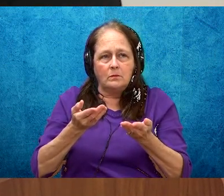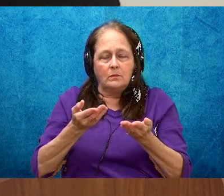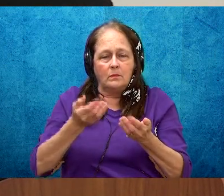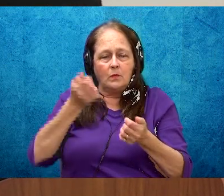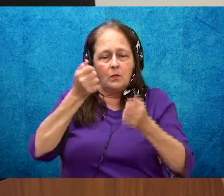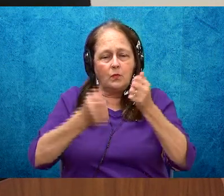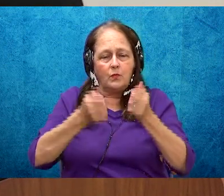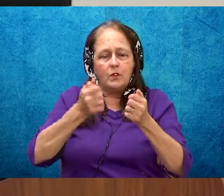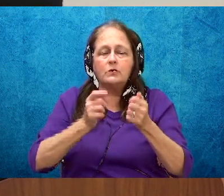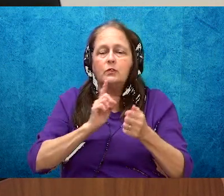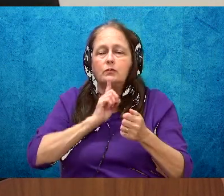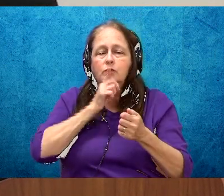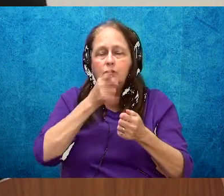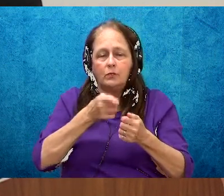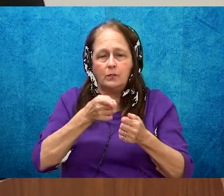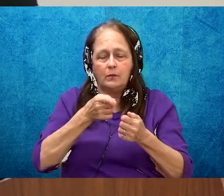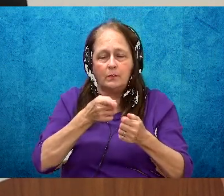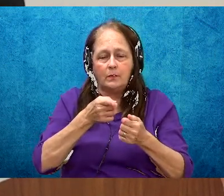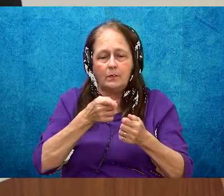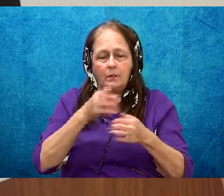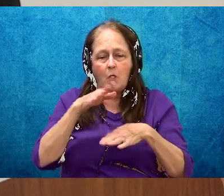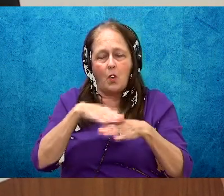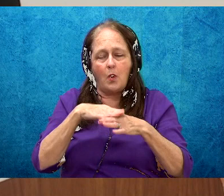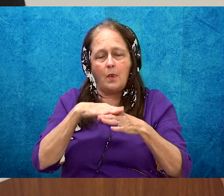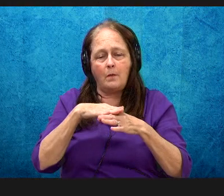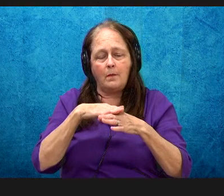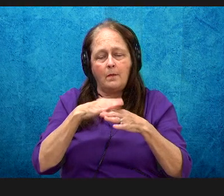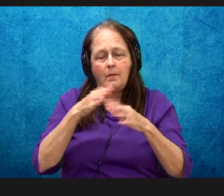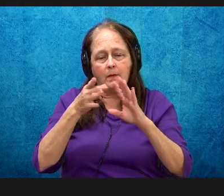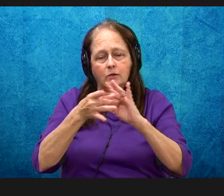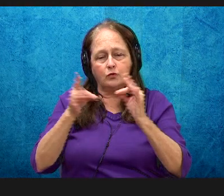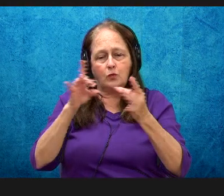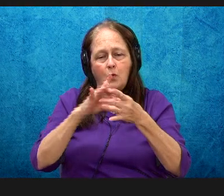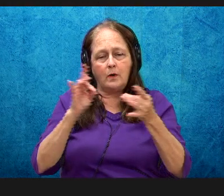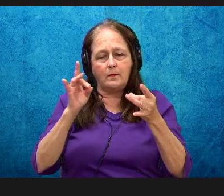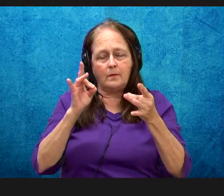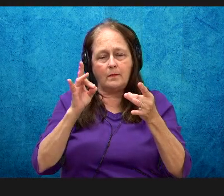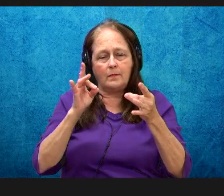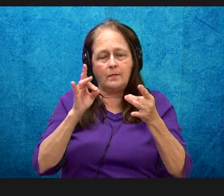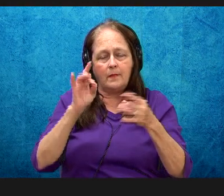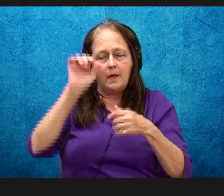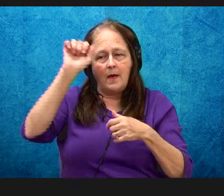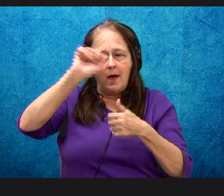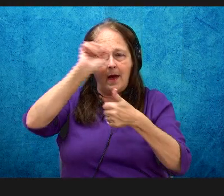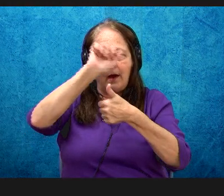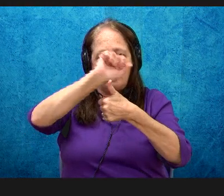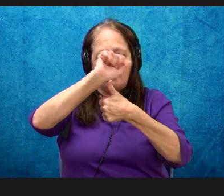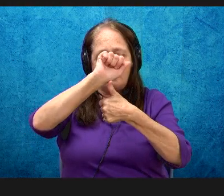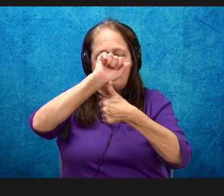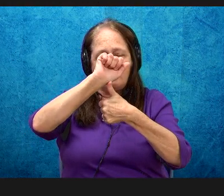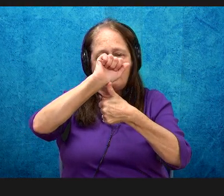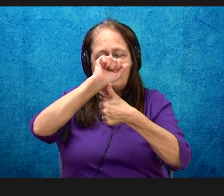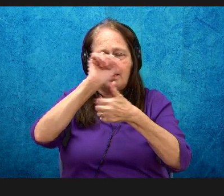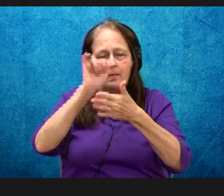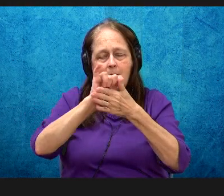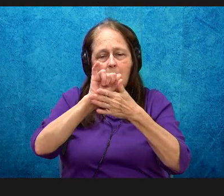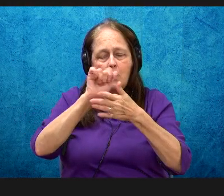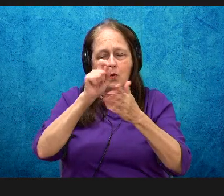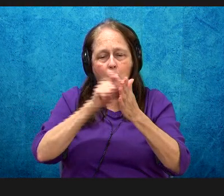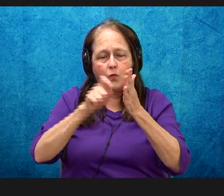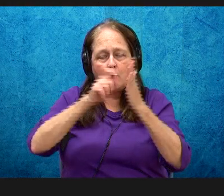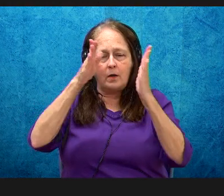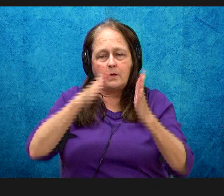Which statement is true based on the passage? Is it A, the author describes how